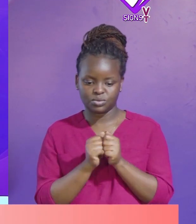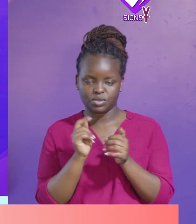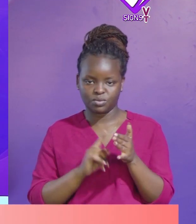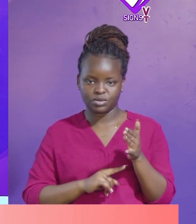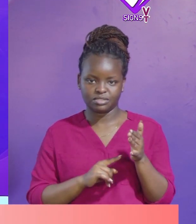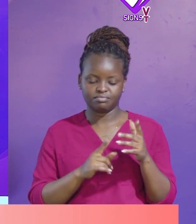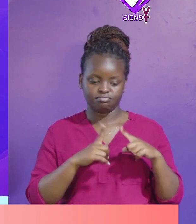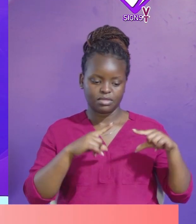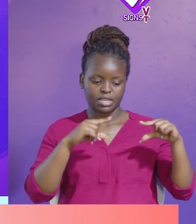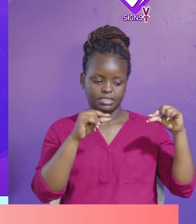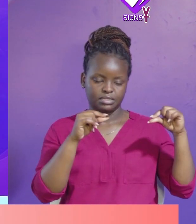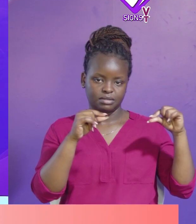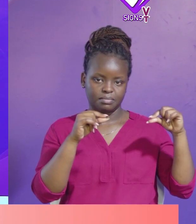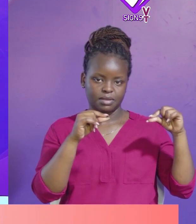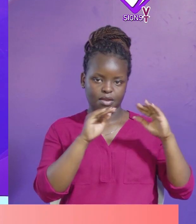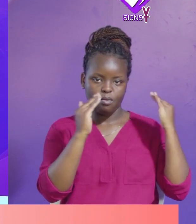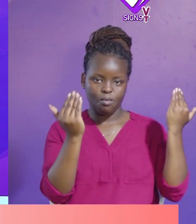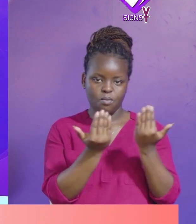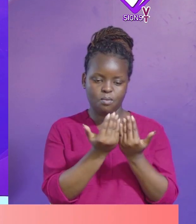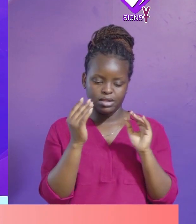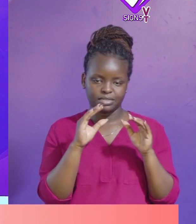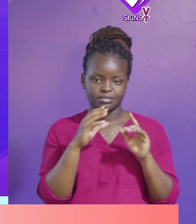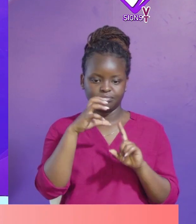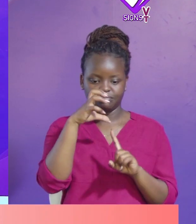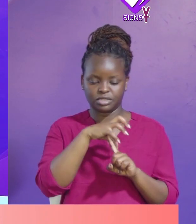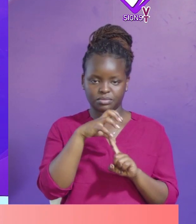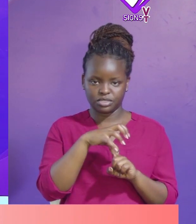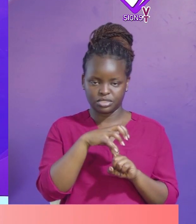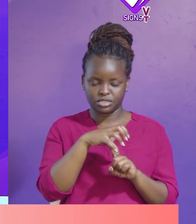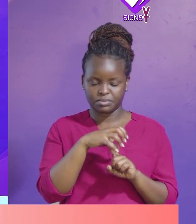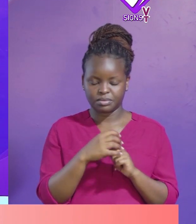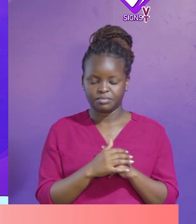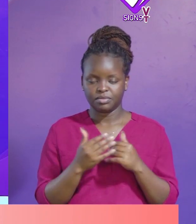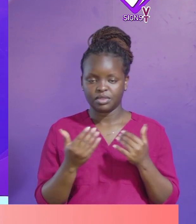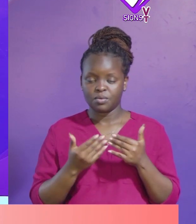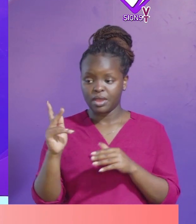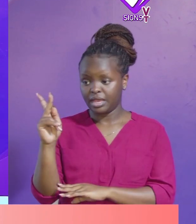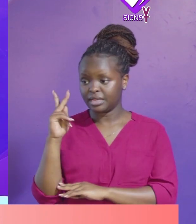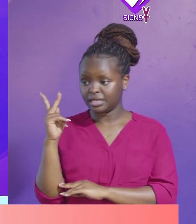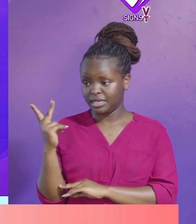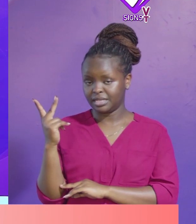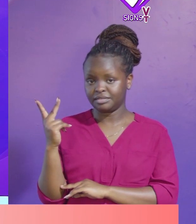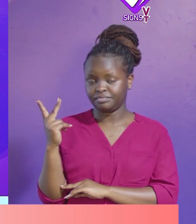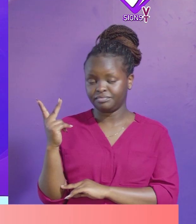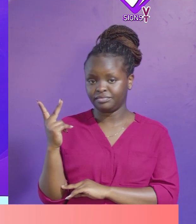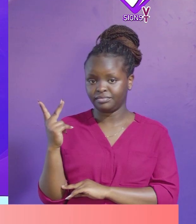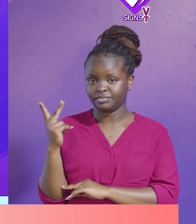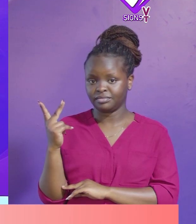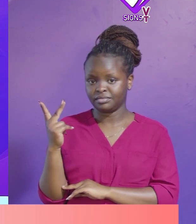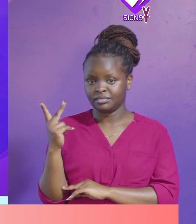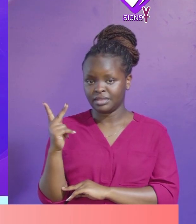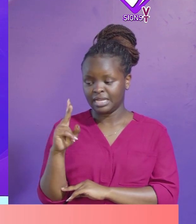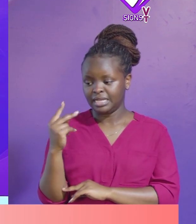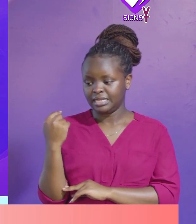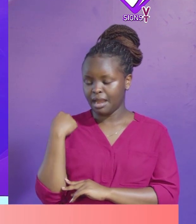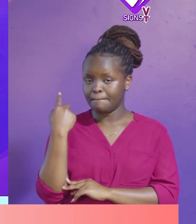Tokyo, that is the World Olympic Champions, whereby Kenya was the